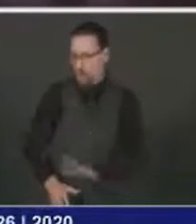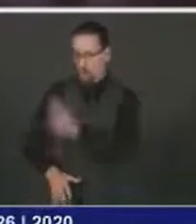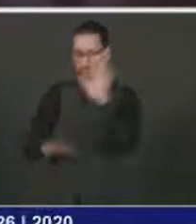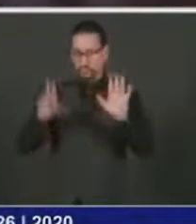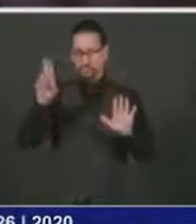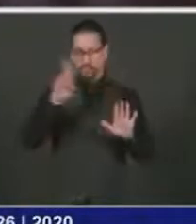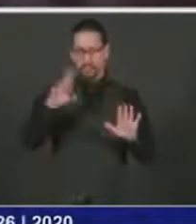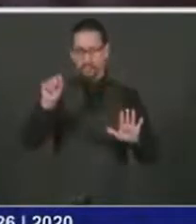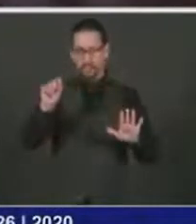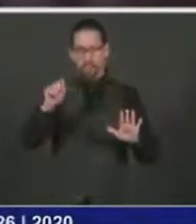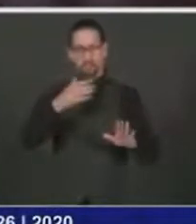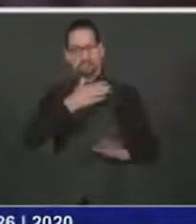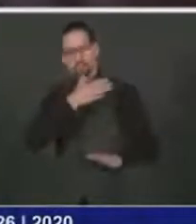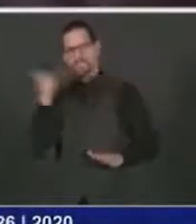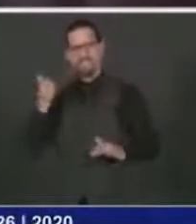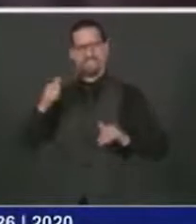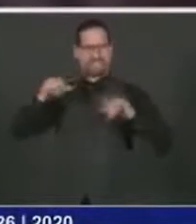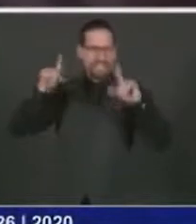testing, better PPE,